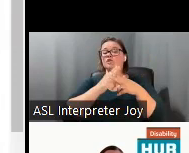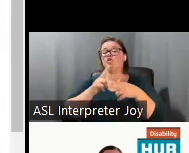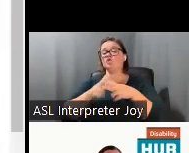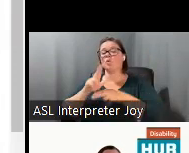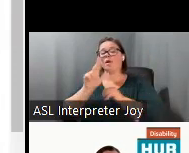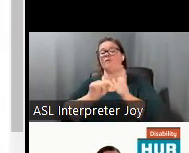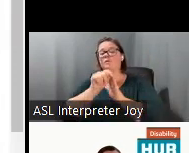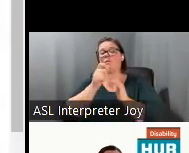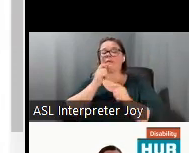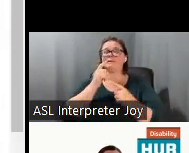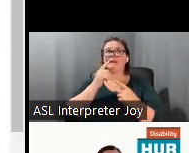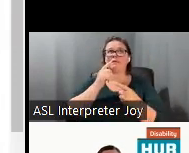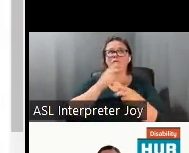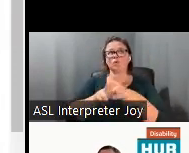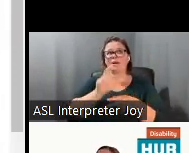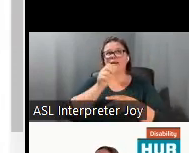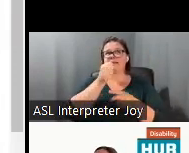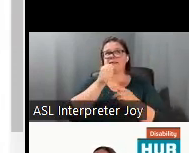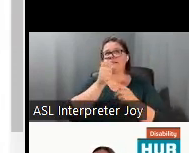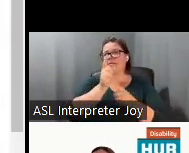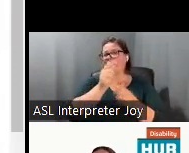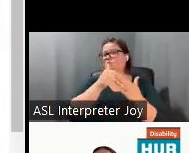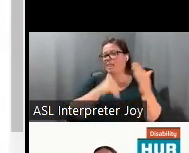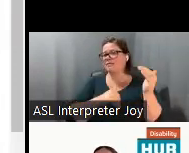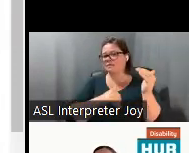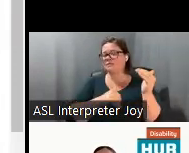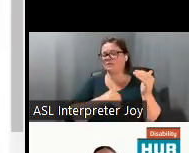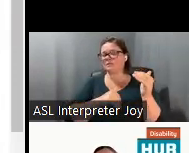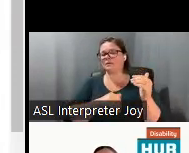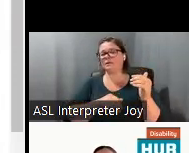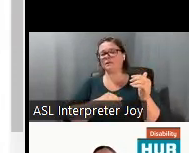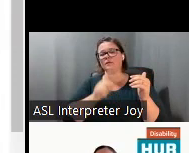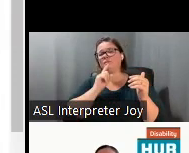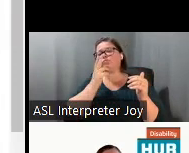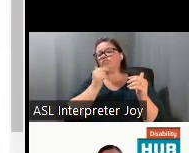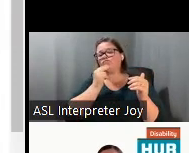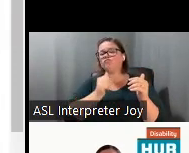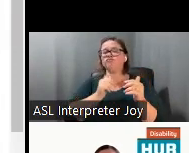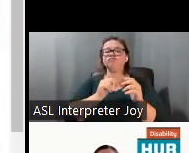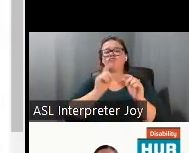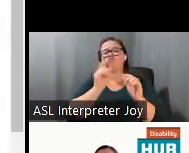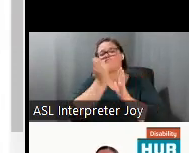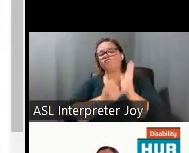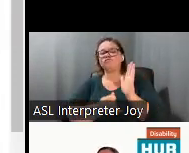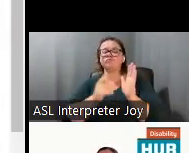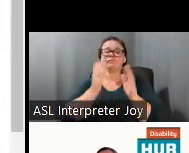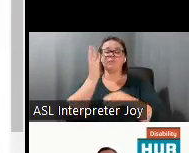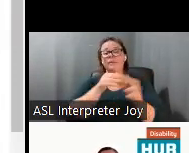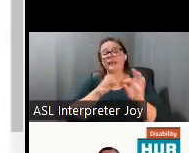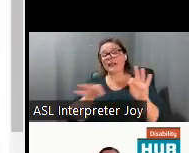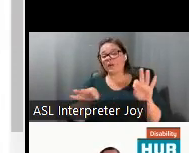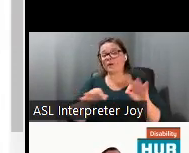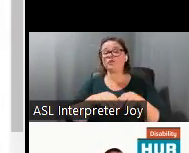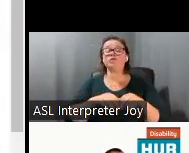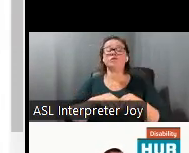say short, I mean 10 minutes or less. Rather cute animation, again, plain language, to